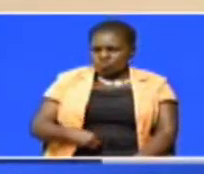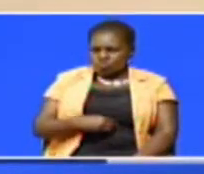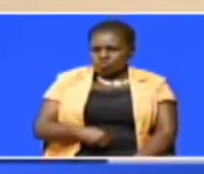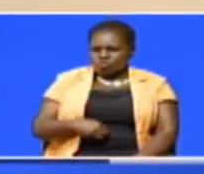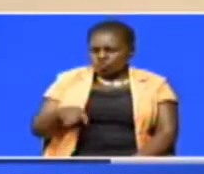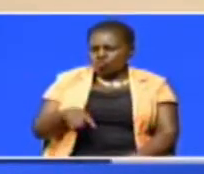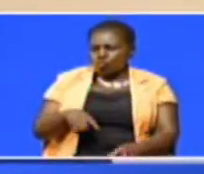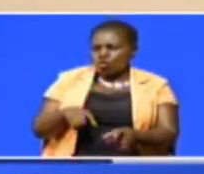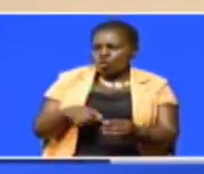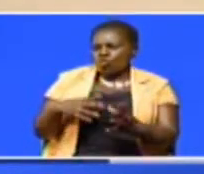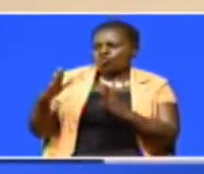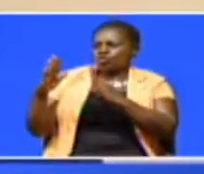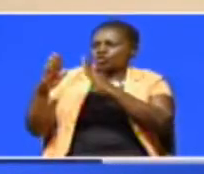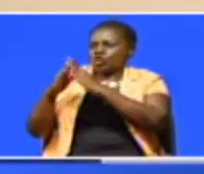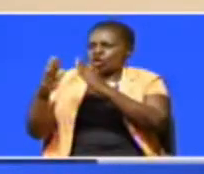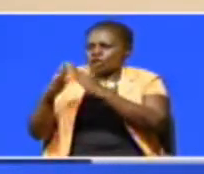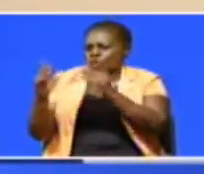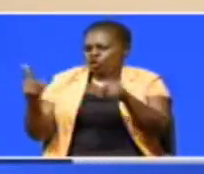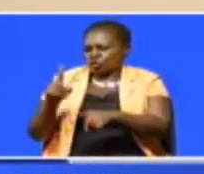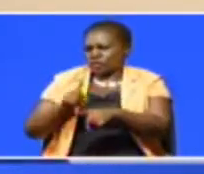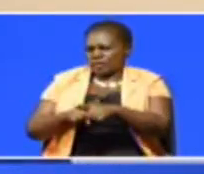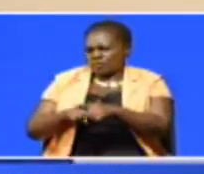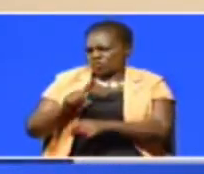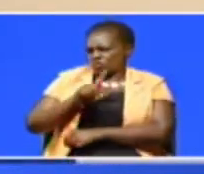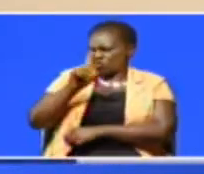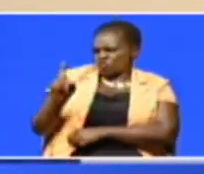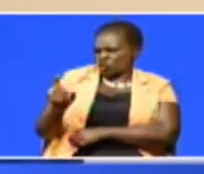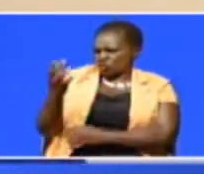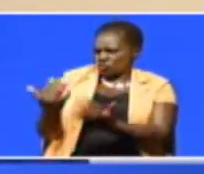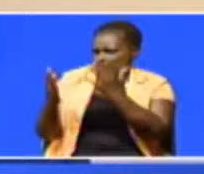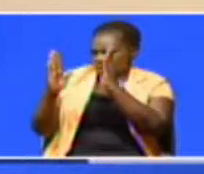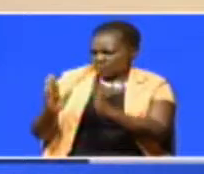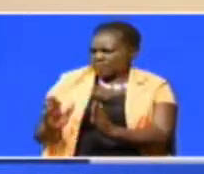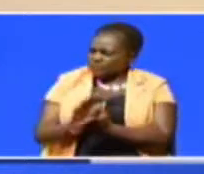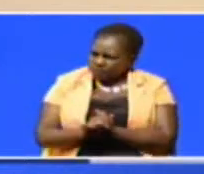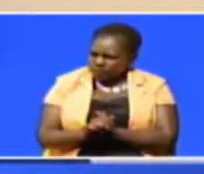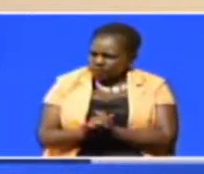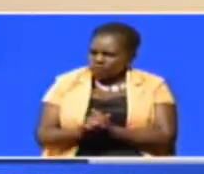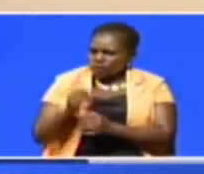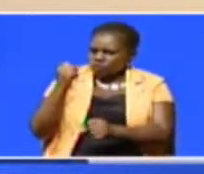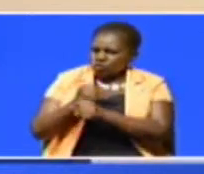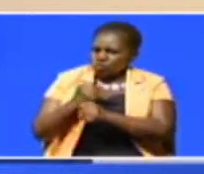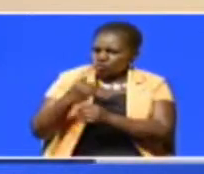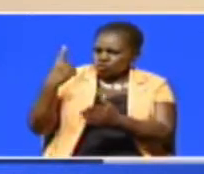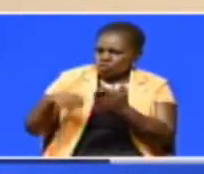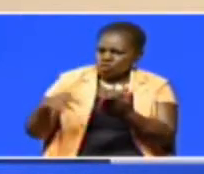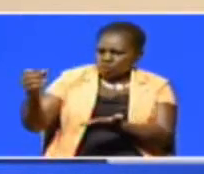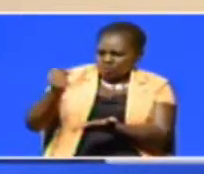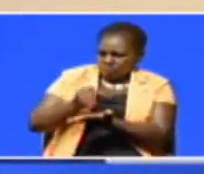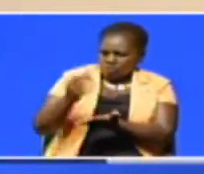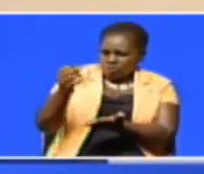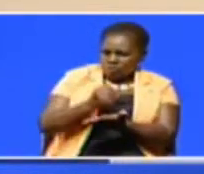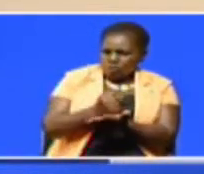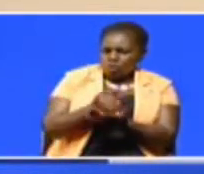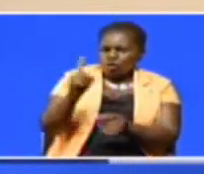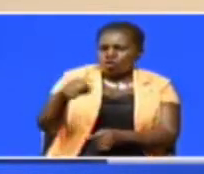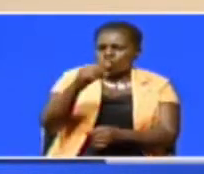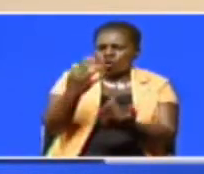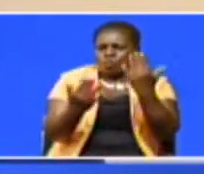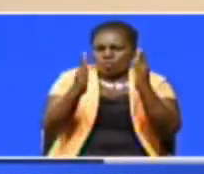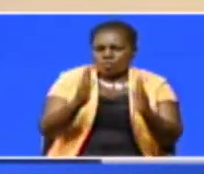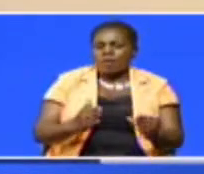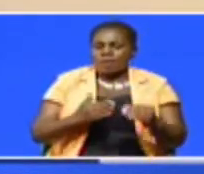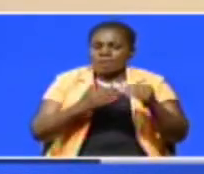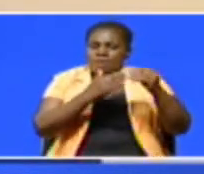whole night in the toilet, after a while you start to question the cook. So what we've been doing is that we've been hiring the wrong cooks. The leaders